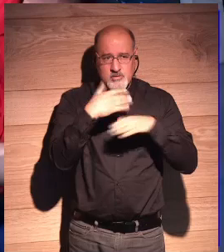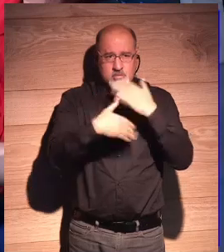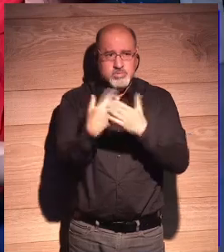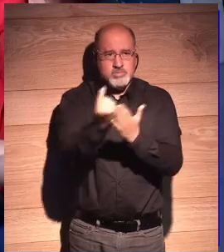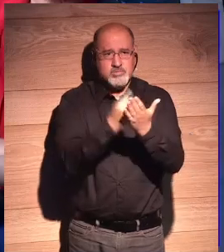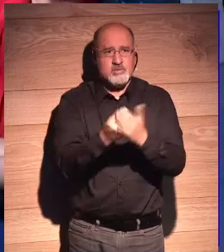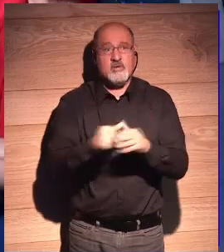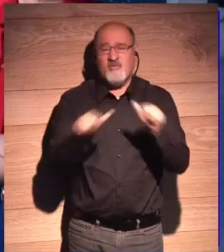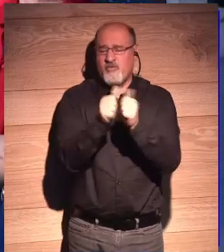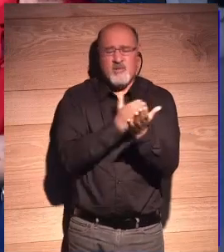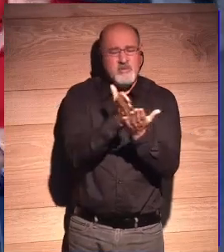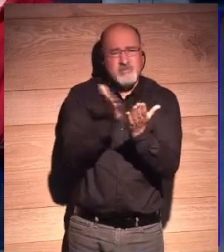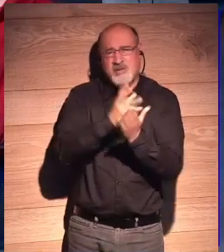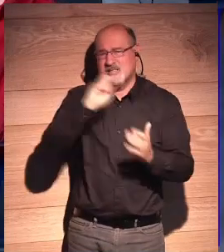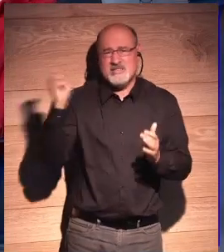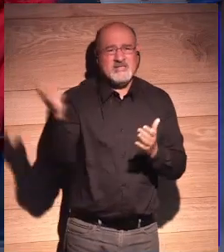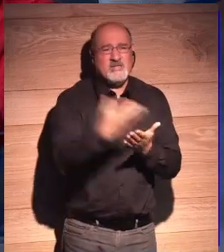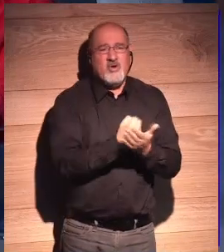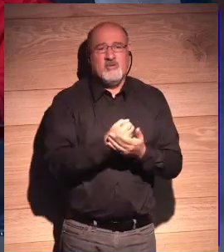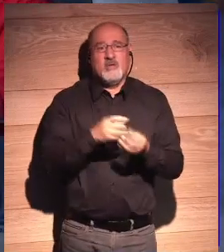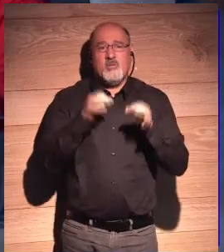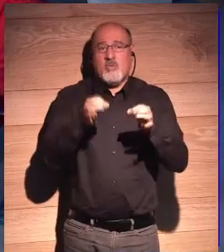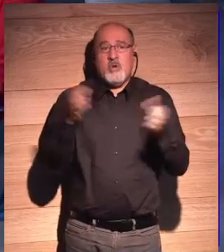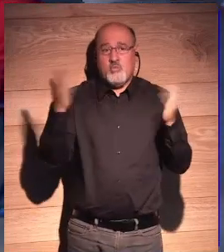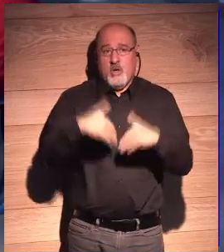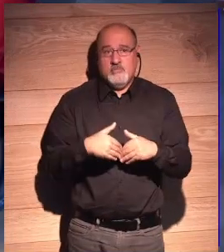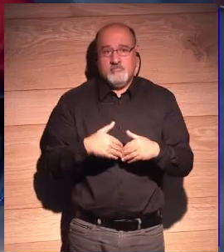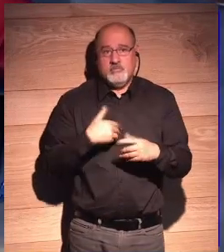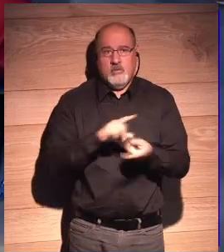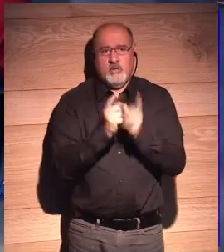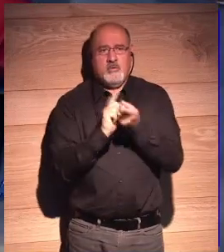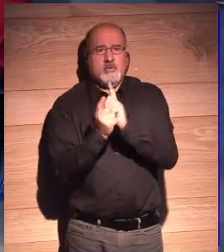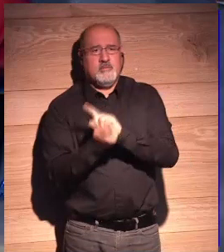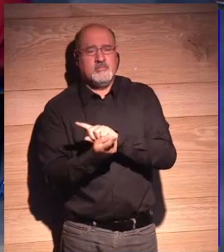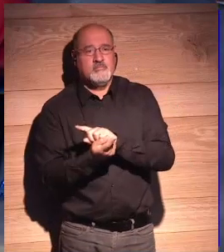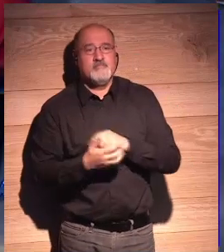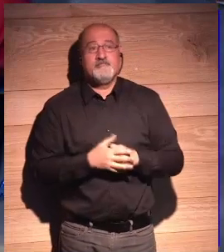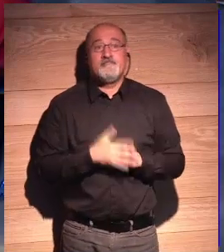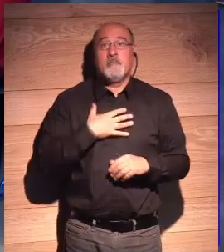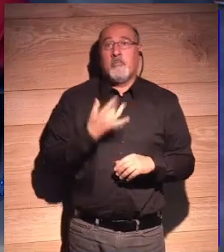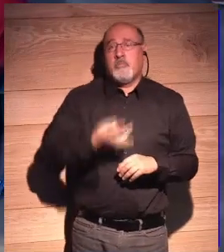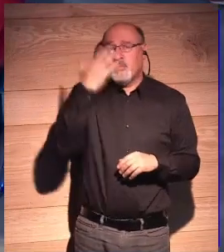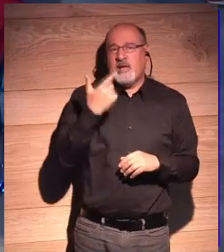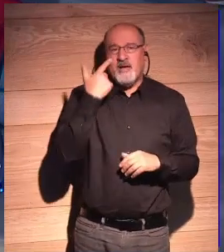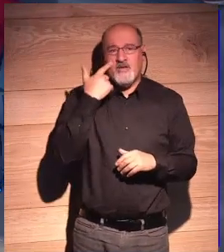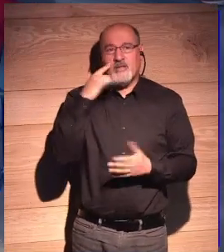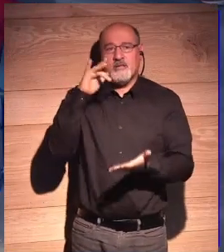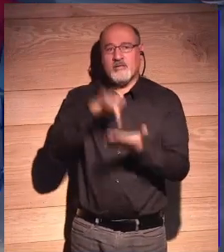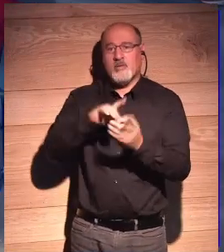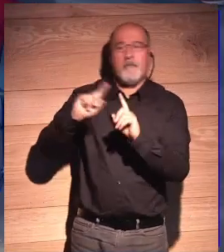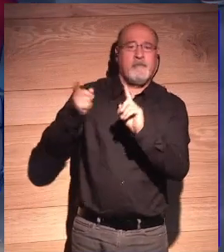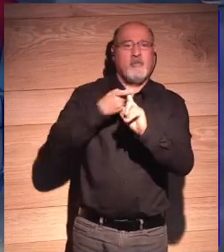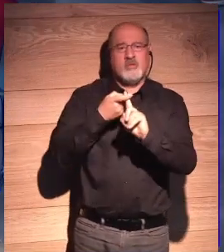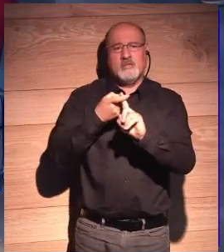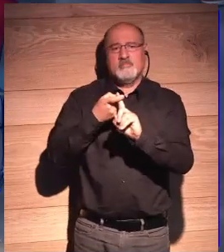because I've always thought like there's going to be this really easy way to do it, and once I find that, I will just draw it that way, and I'll do it every time, and